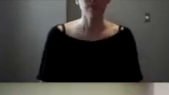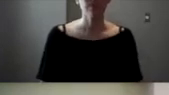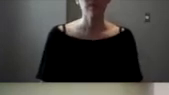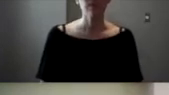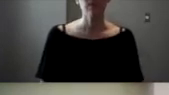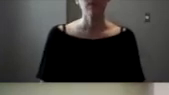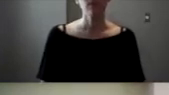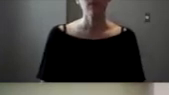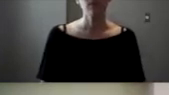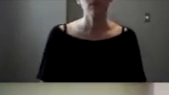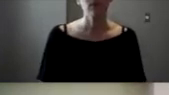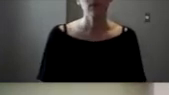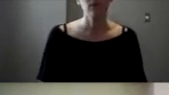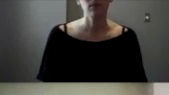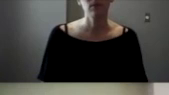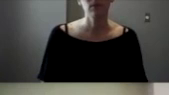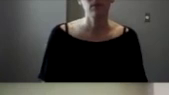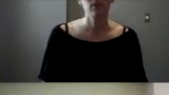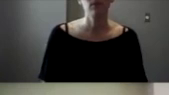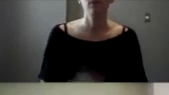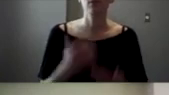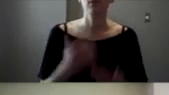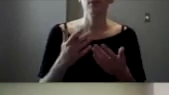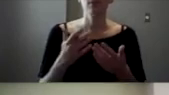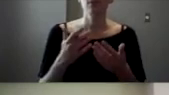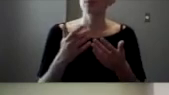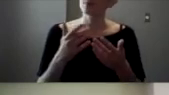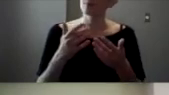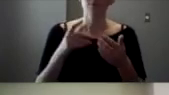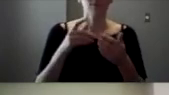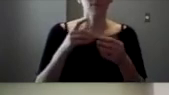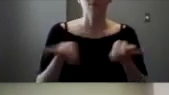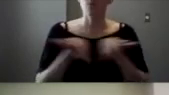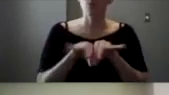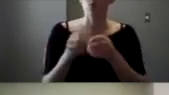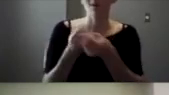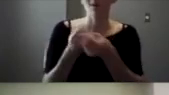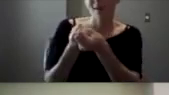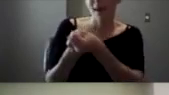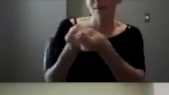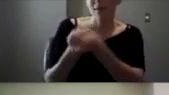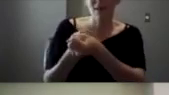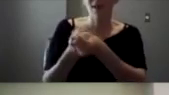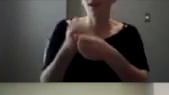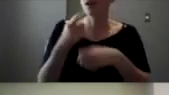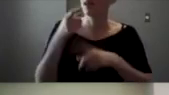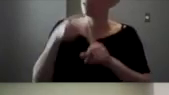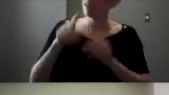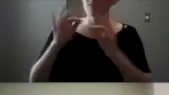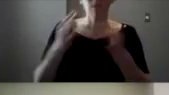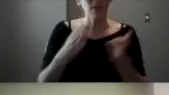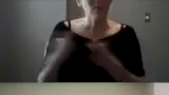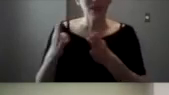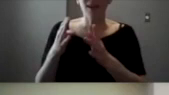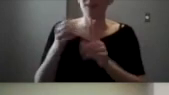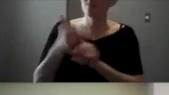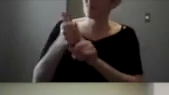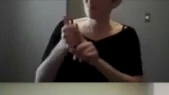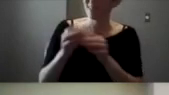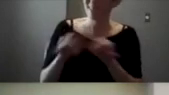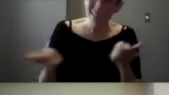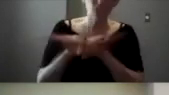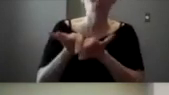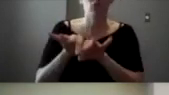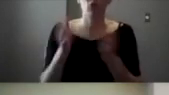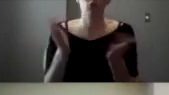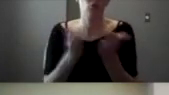As you need to advocate for family planning services being essential services, this is really a nice way of saying it. Next